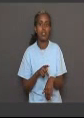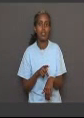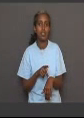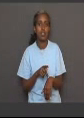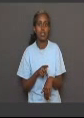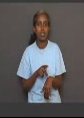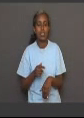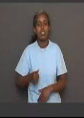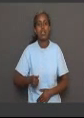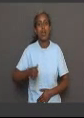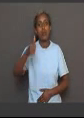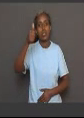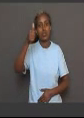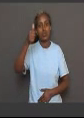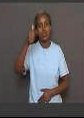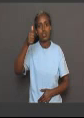the amplitude,